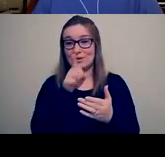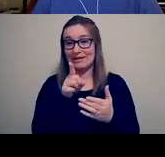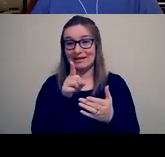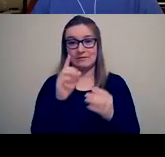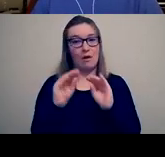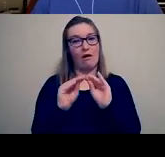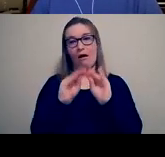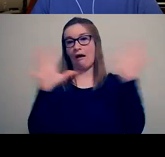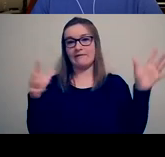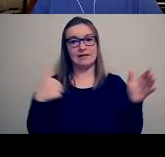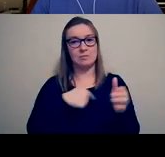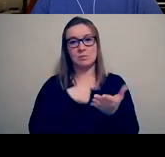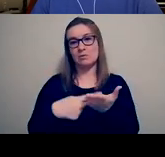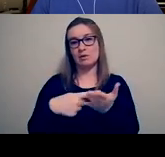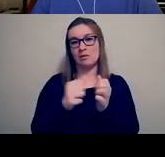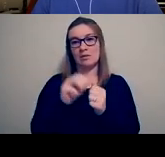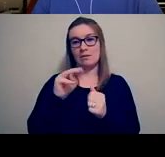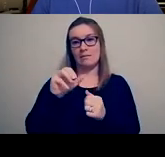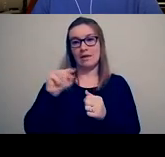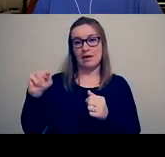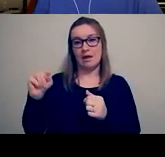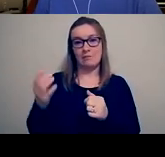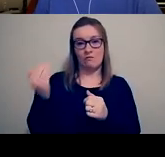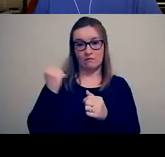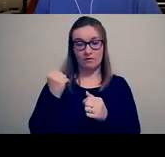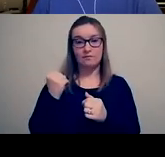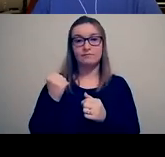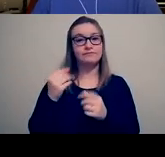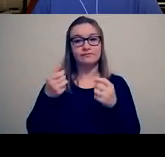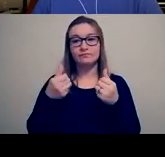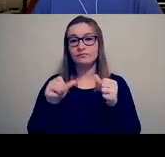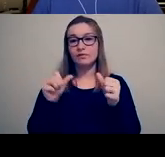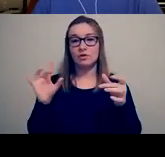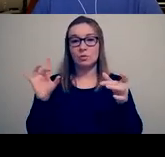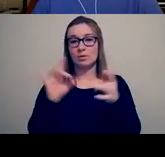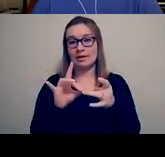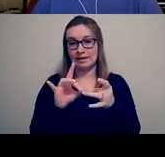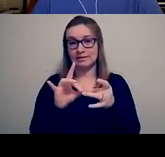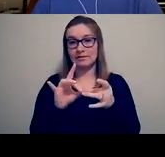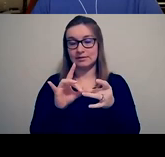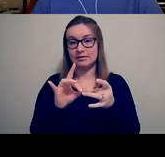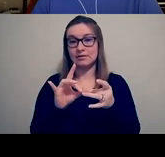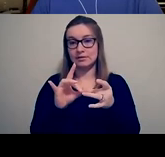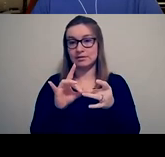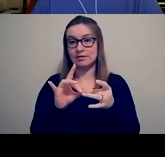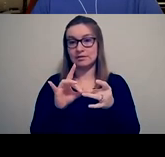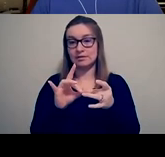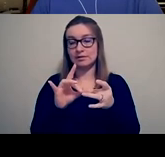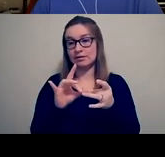were talking to Matt earlier was just trying to connect user experiences with